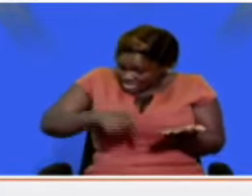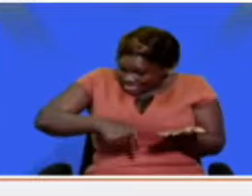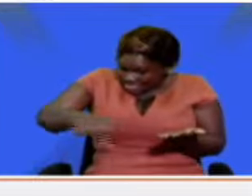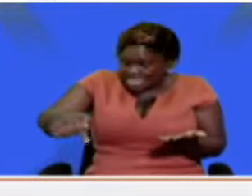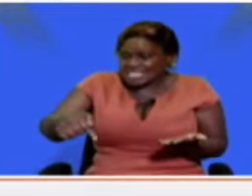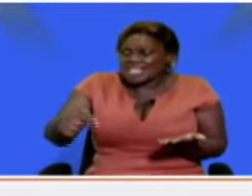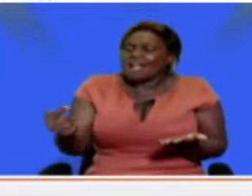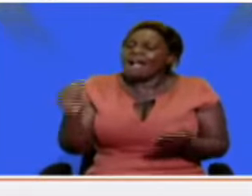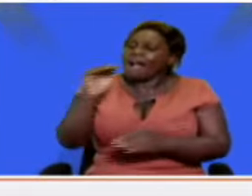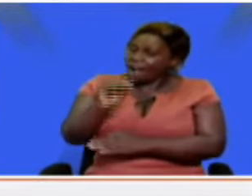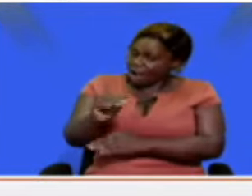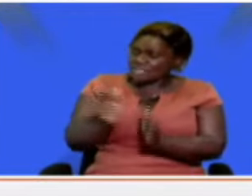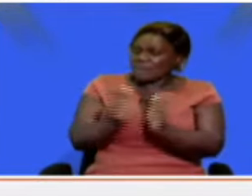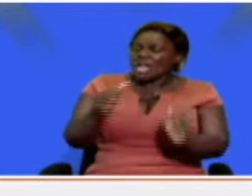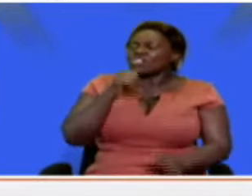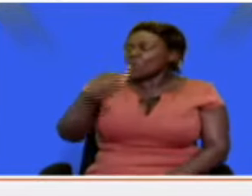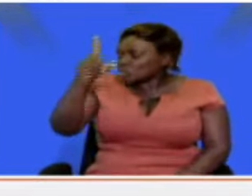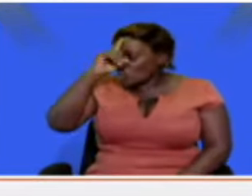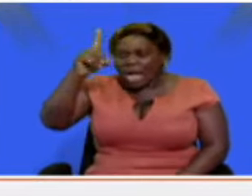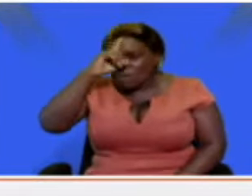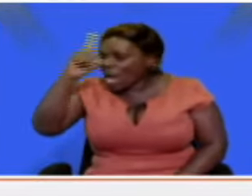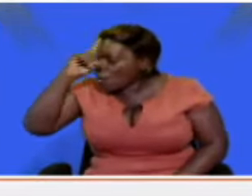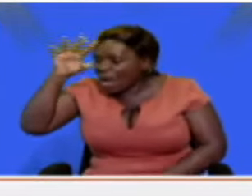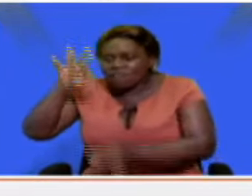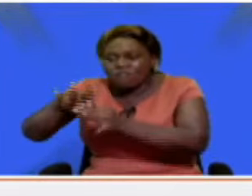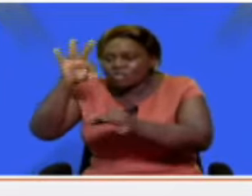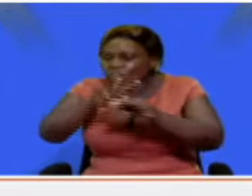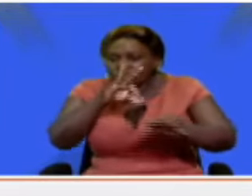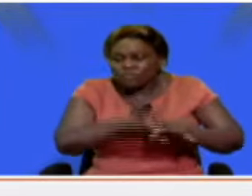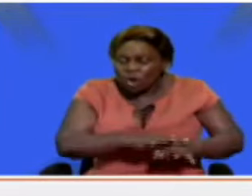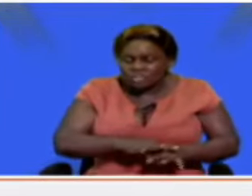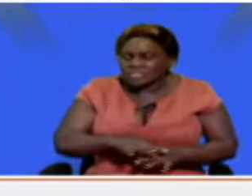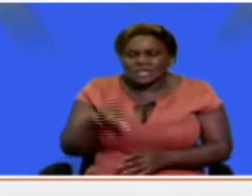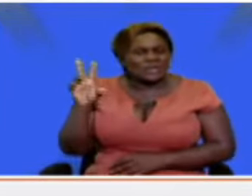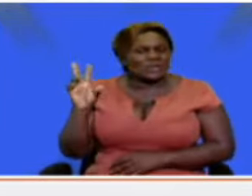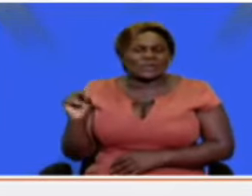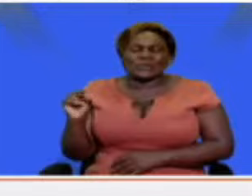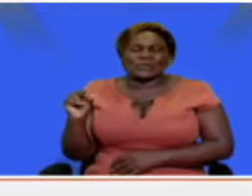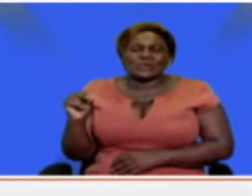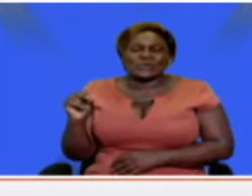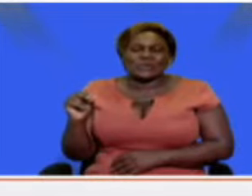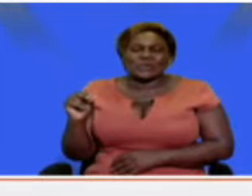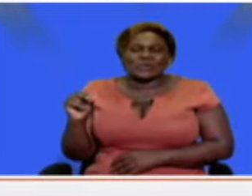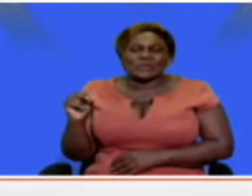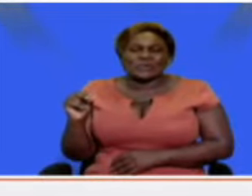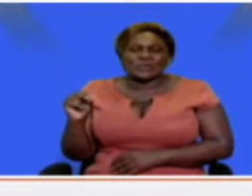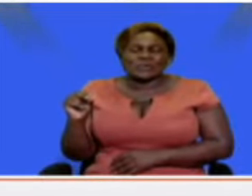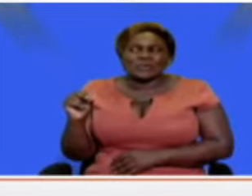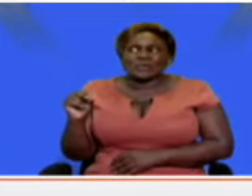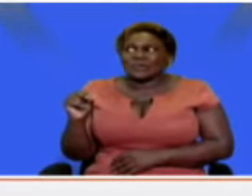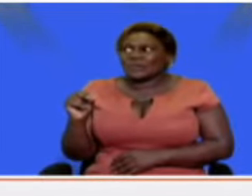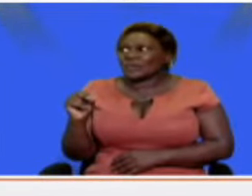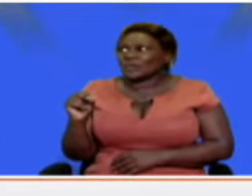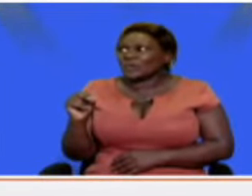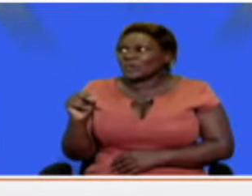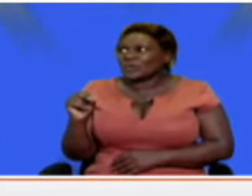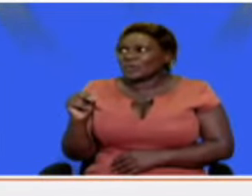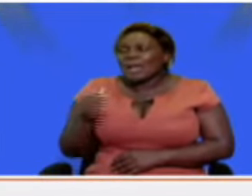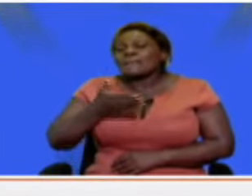afika huko, aulisa wa Kenya. Sio aende huko majengo, sijui kwa soko kushika nini, kushika